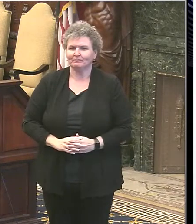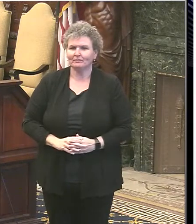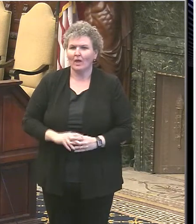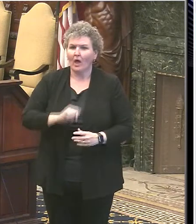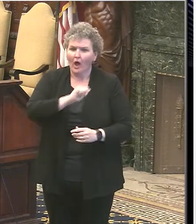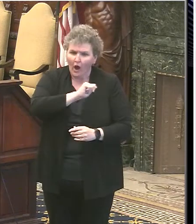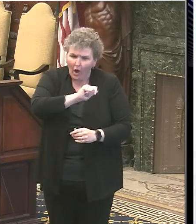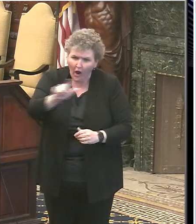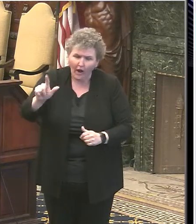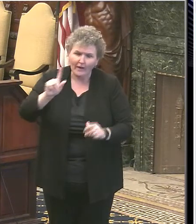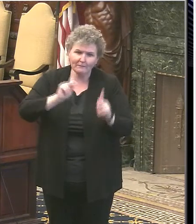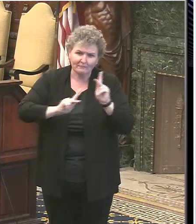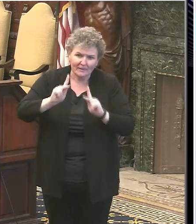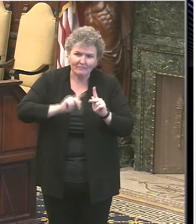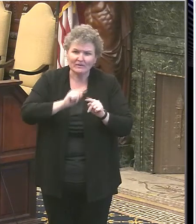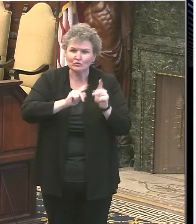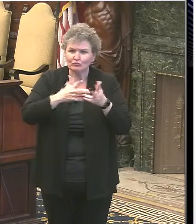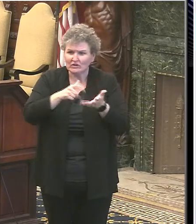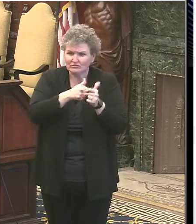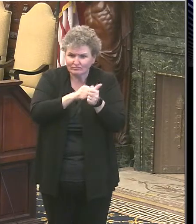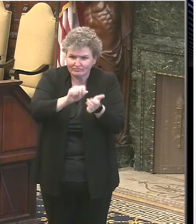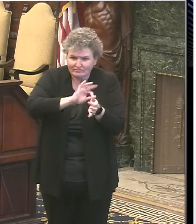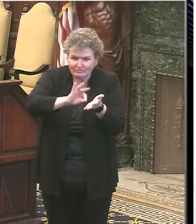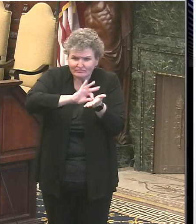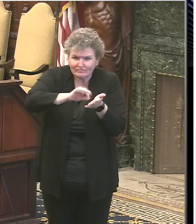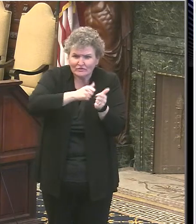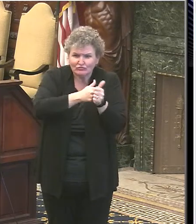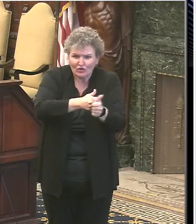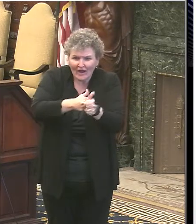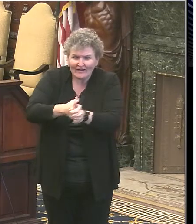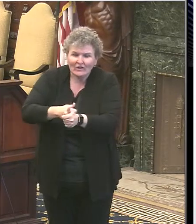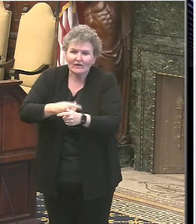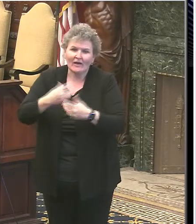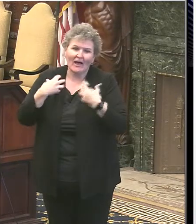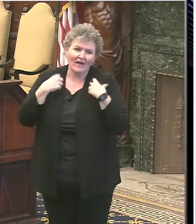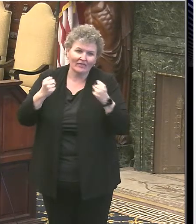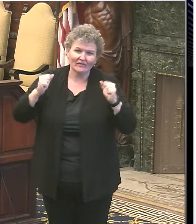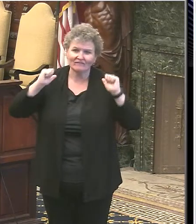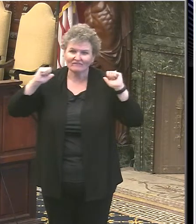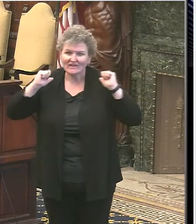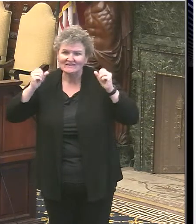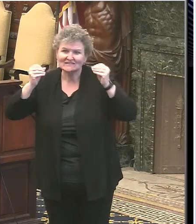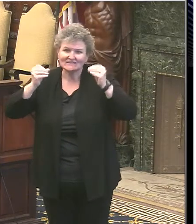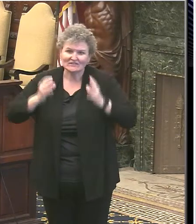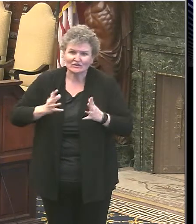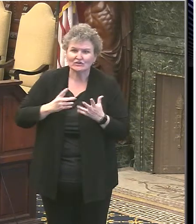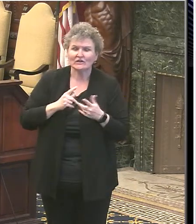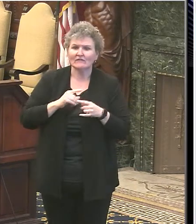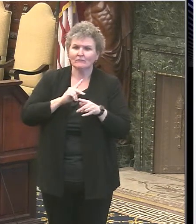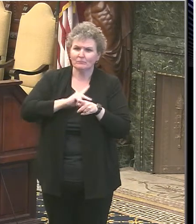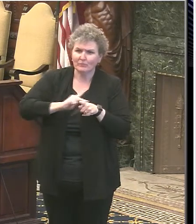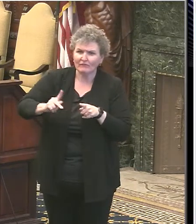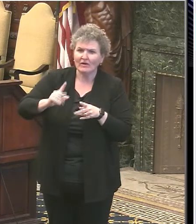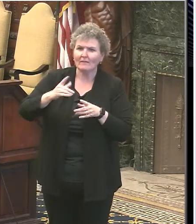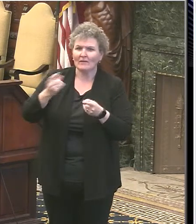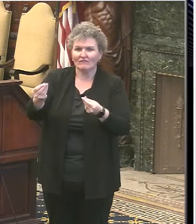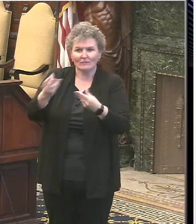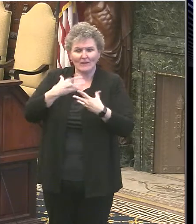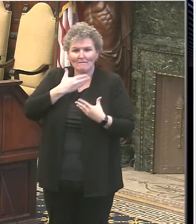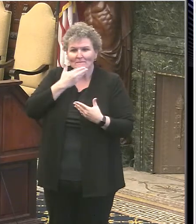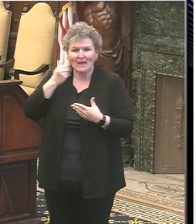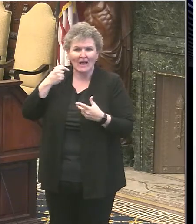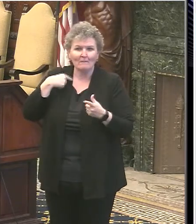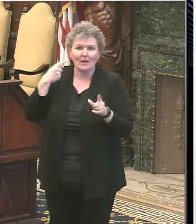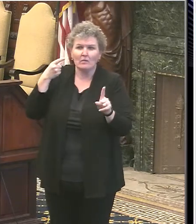their data and their tracing, they are not public health professionals, and our public health professionals tell us this is the best thing to do to keep